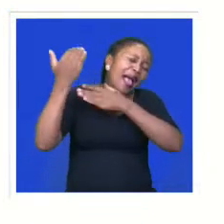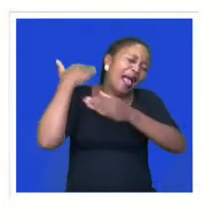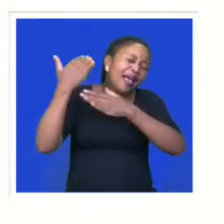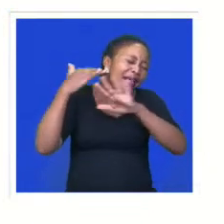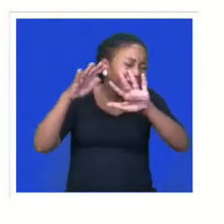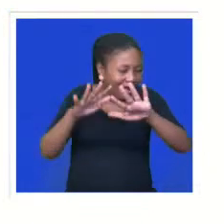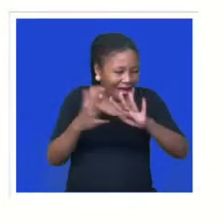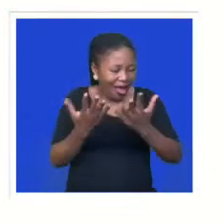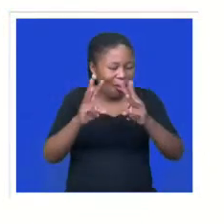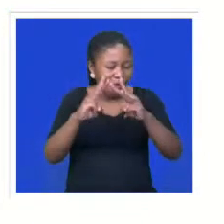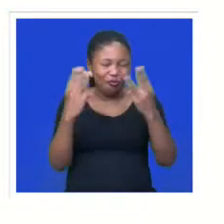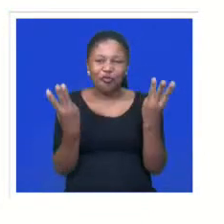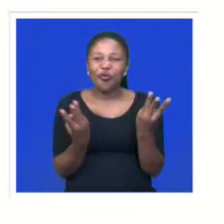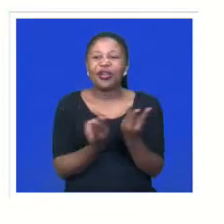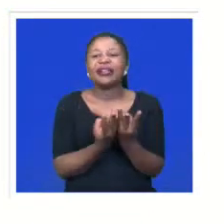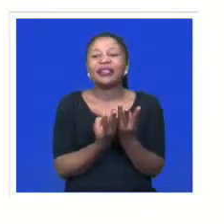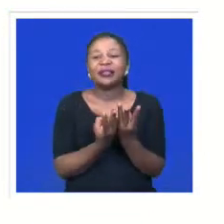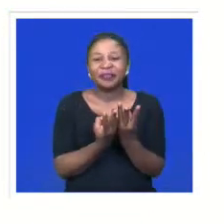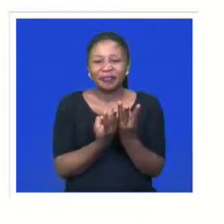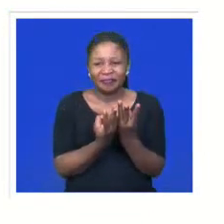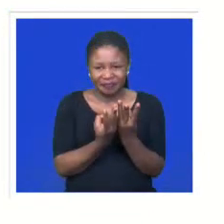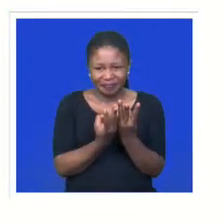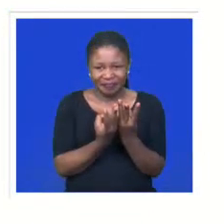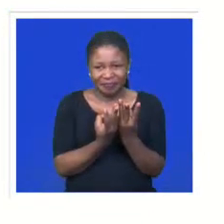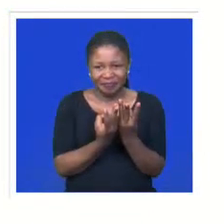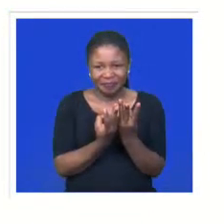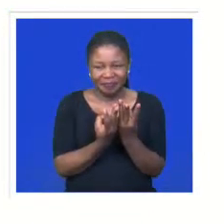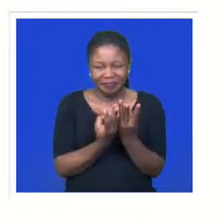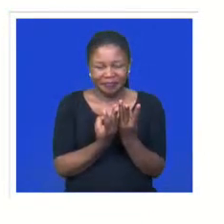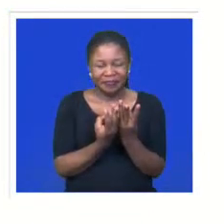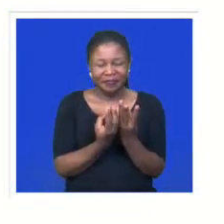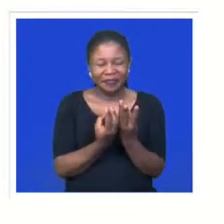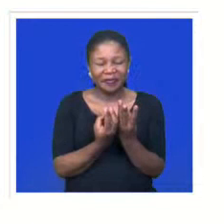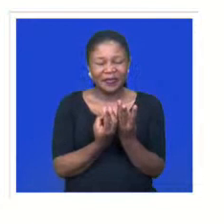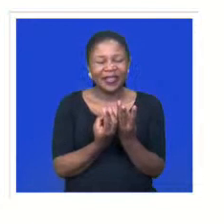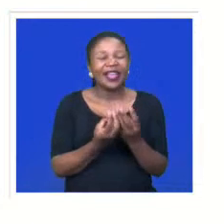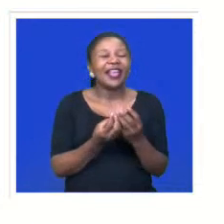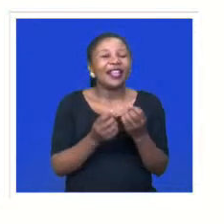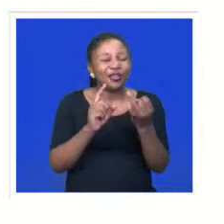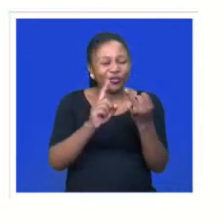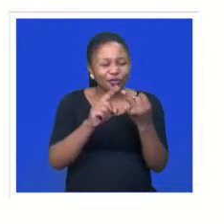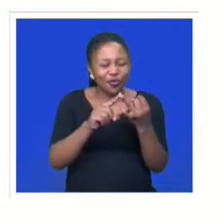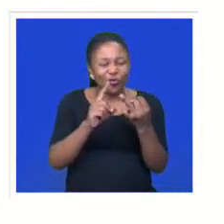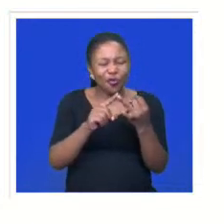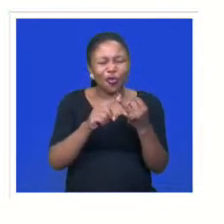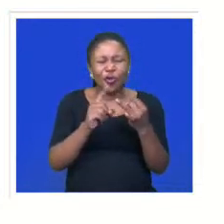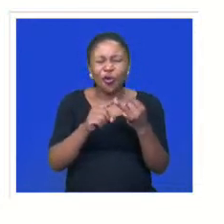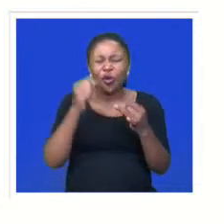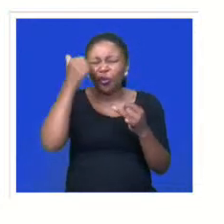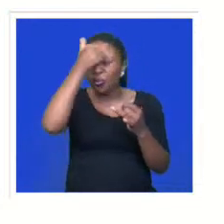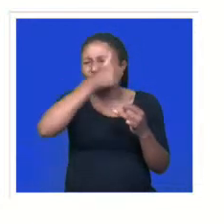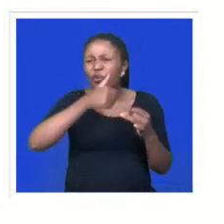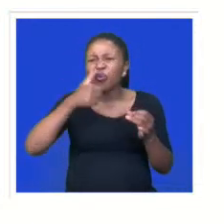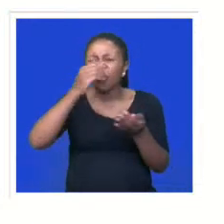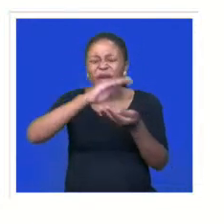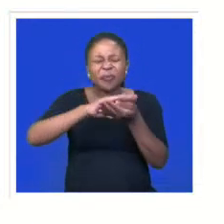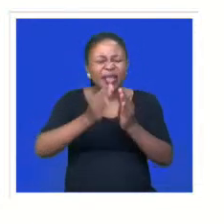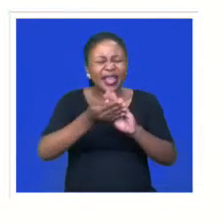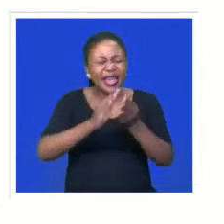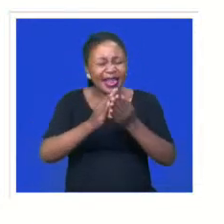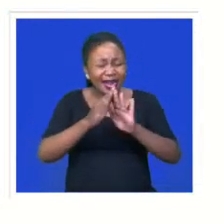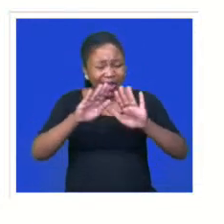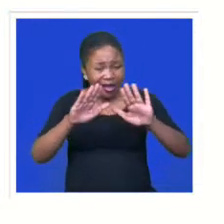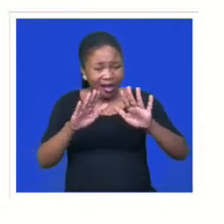creation and how the universe was created. Also, we've looked on